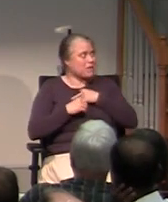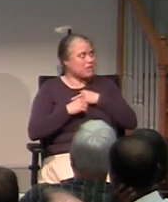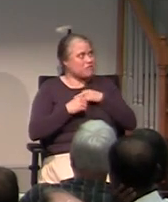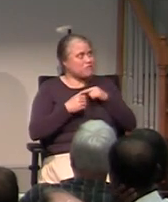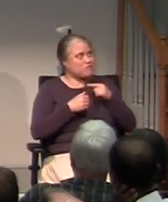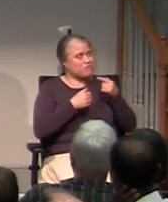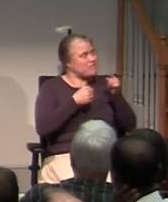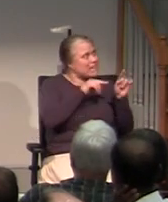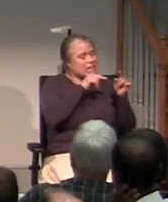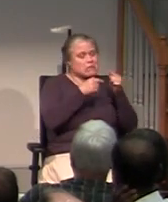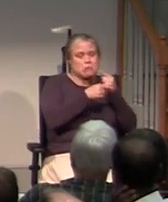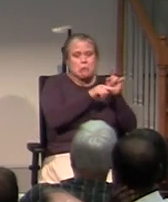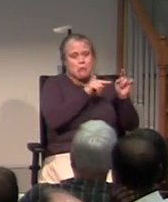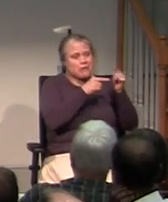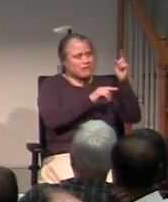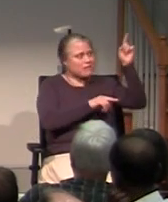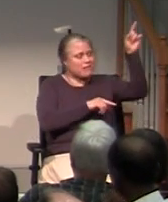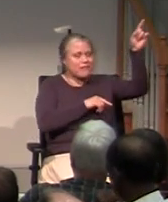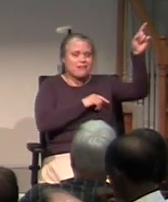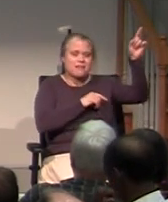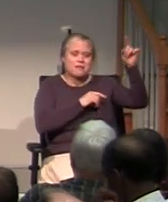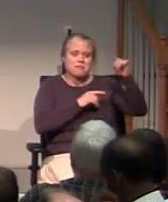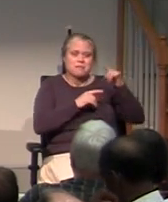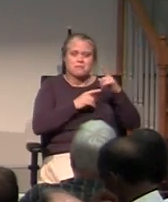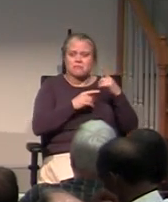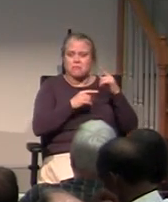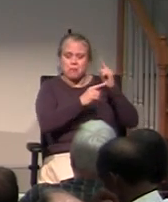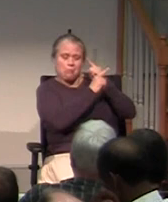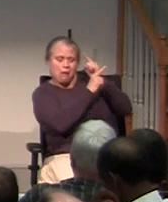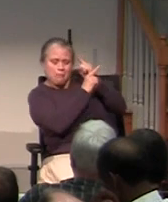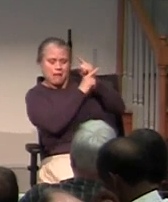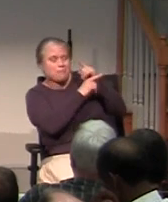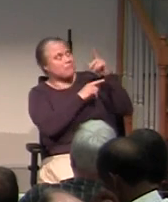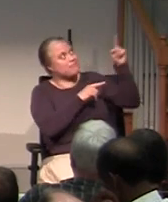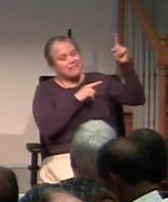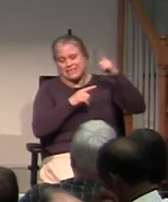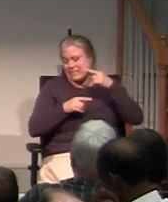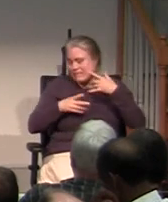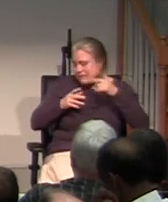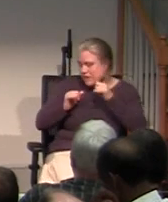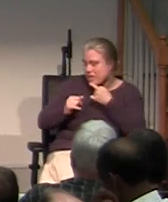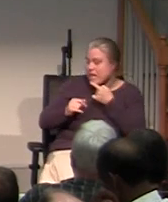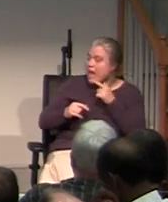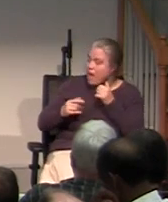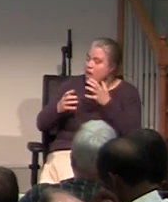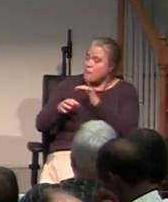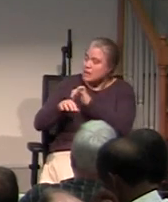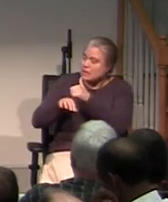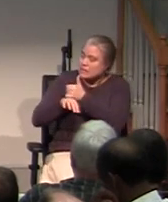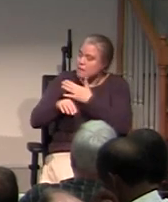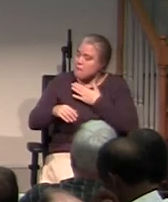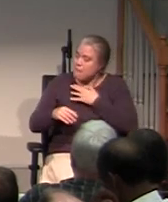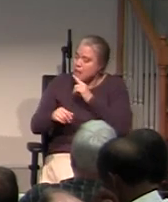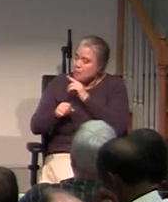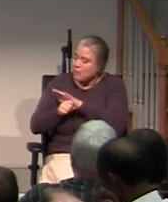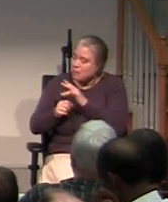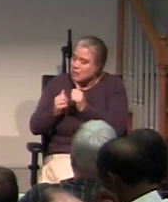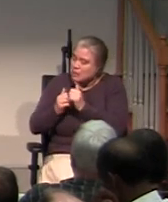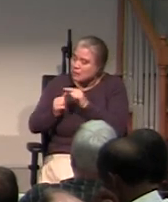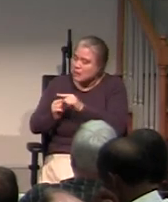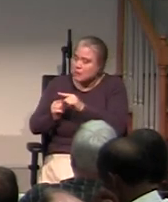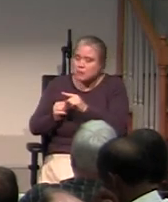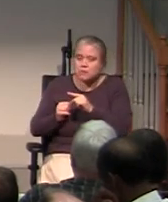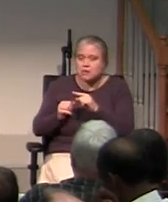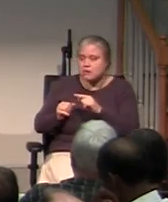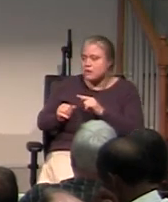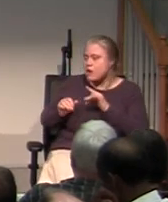build walls and hold them away. He's still promising to establish his covenant with us. His mercy